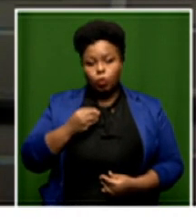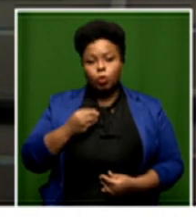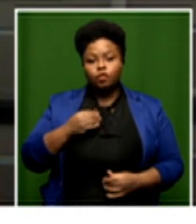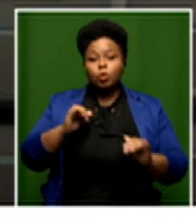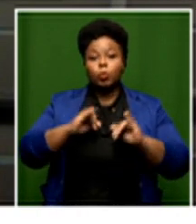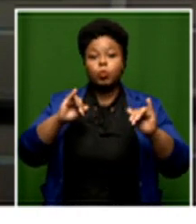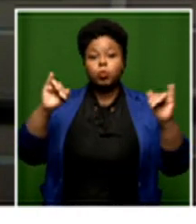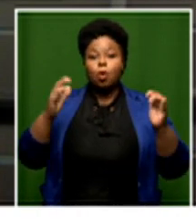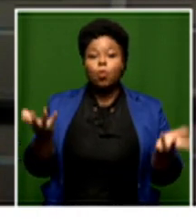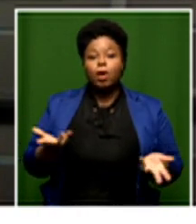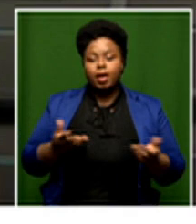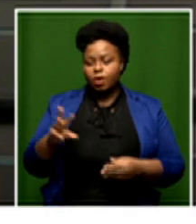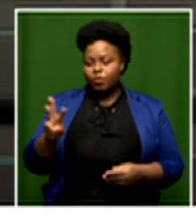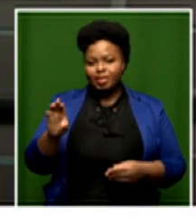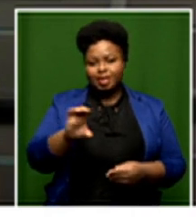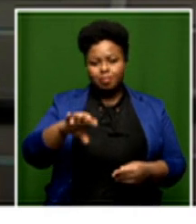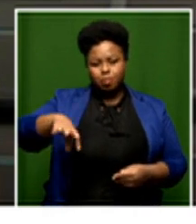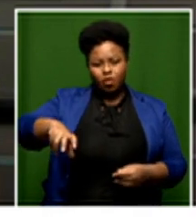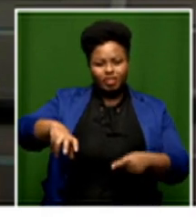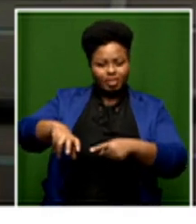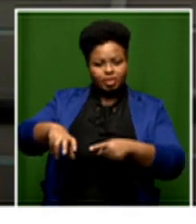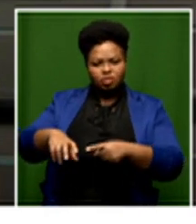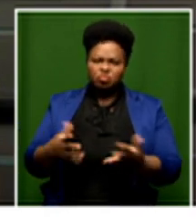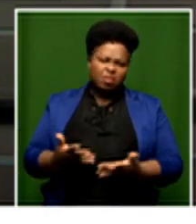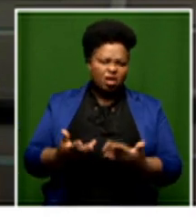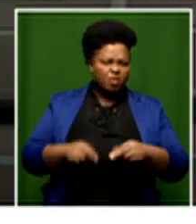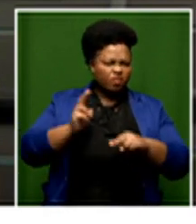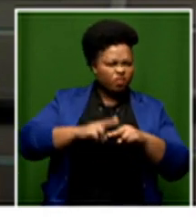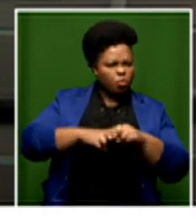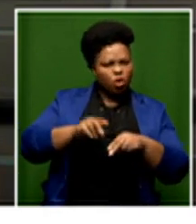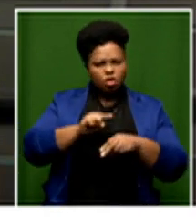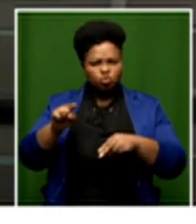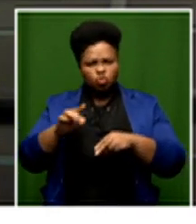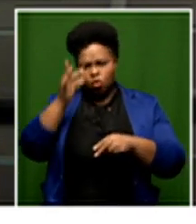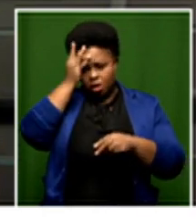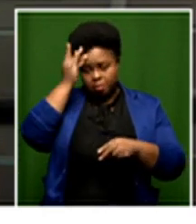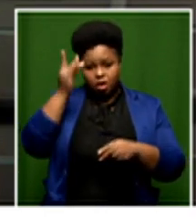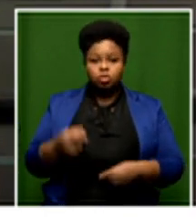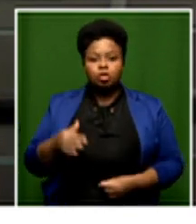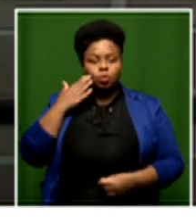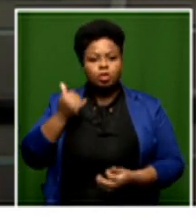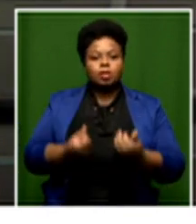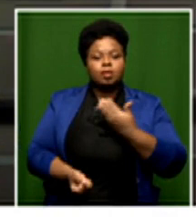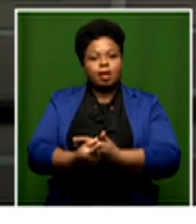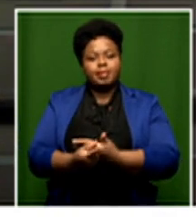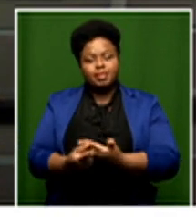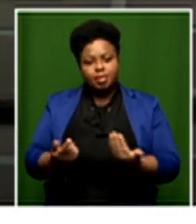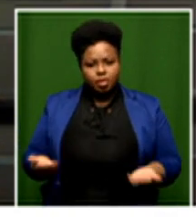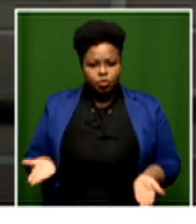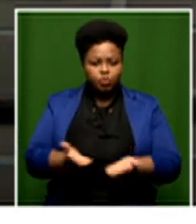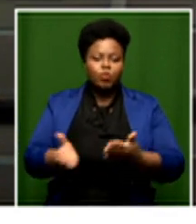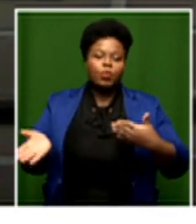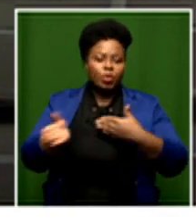in the Western Cape in mid to late February, March, and then lockdown happened, school closures, etc. And